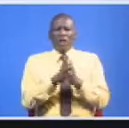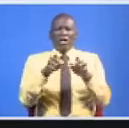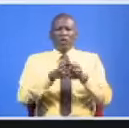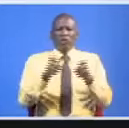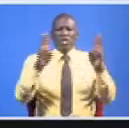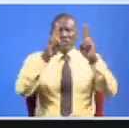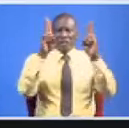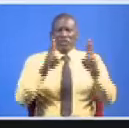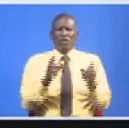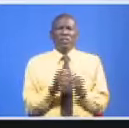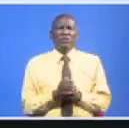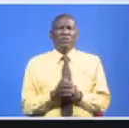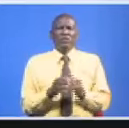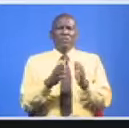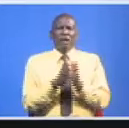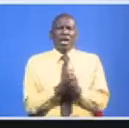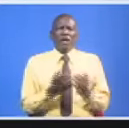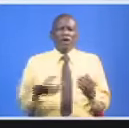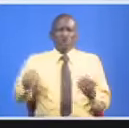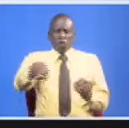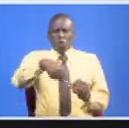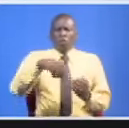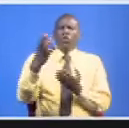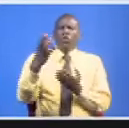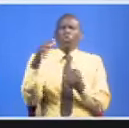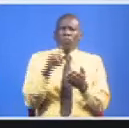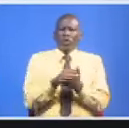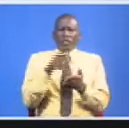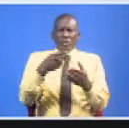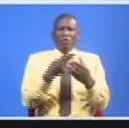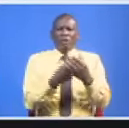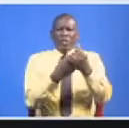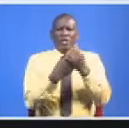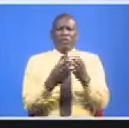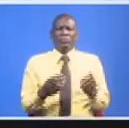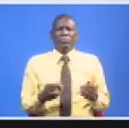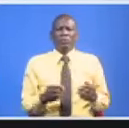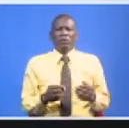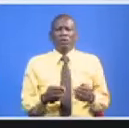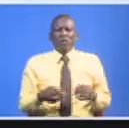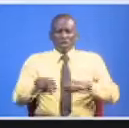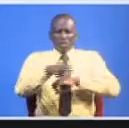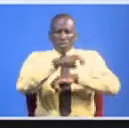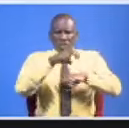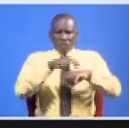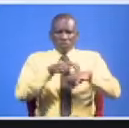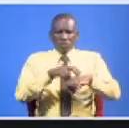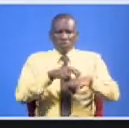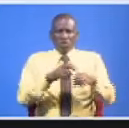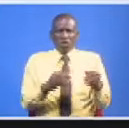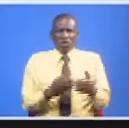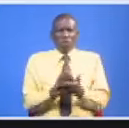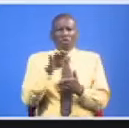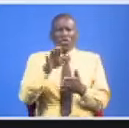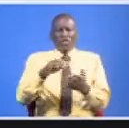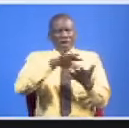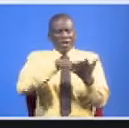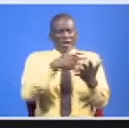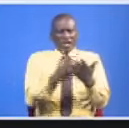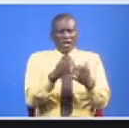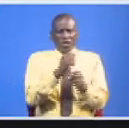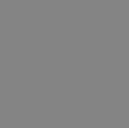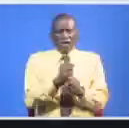also internationally. And we are hoping that in this partnership, the nation, through its